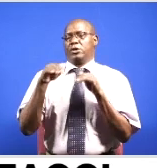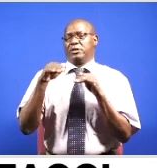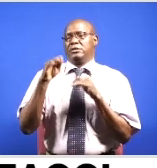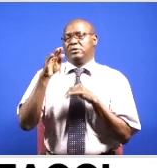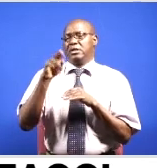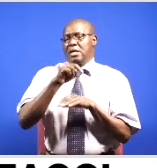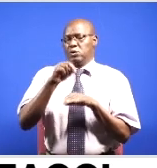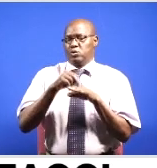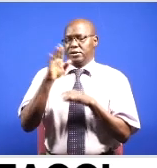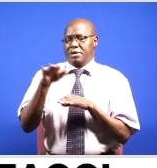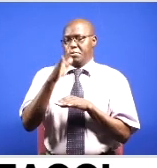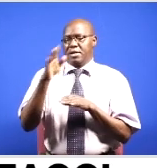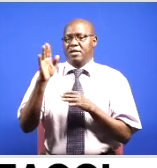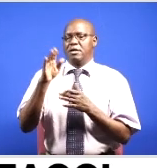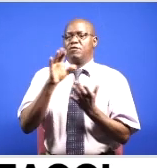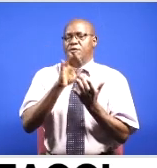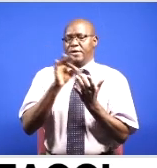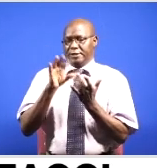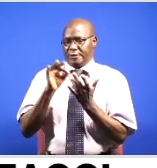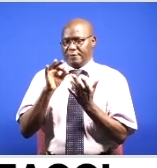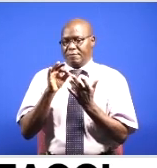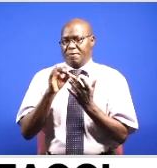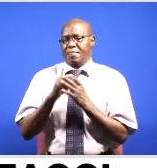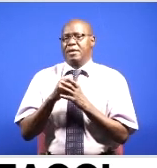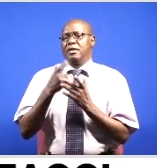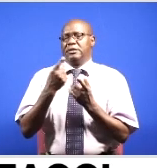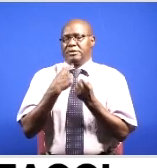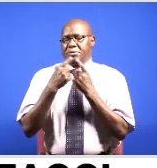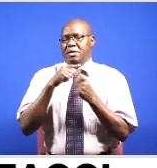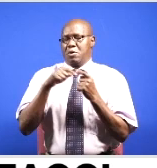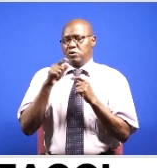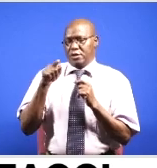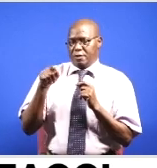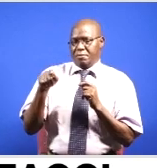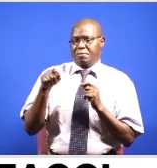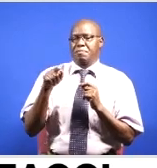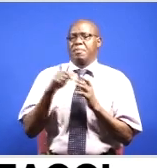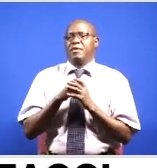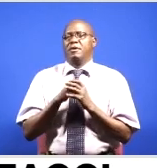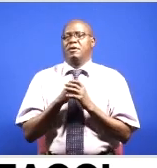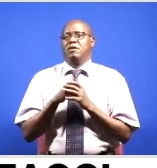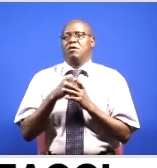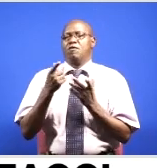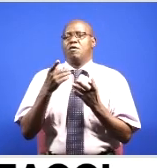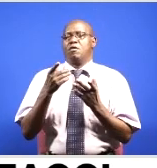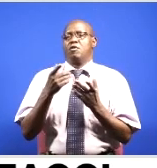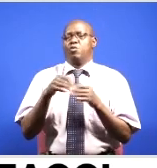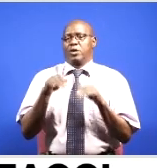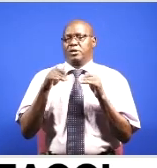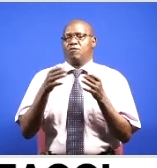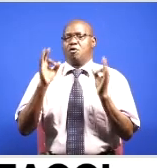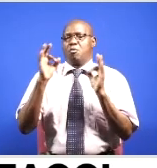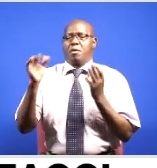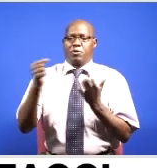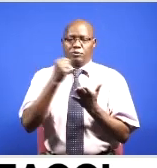which members of Parliament will hold a debate about him before a report is delivered to President Ruto for formal appointment. And for the President